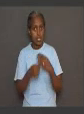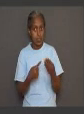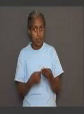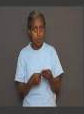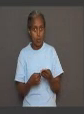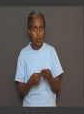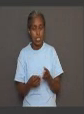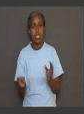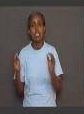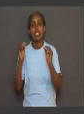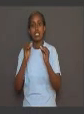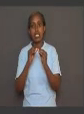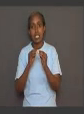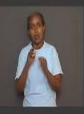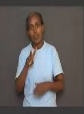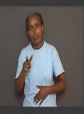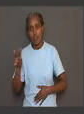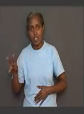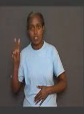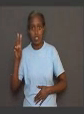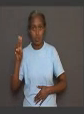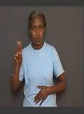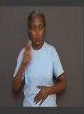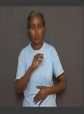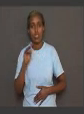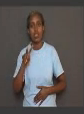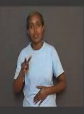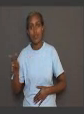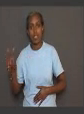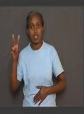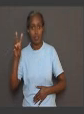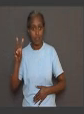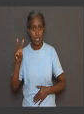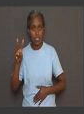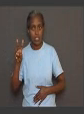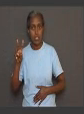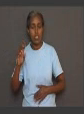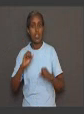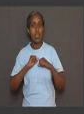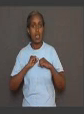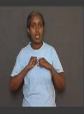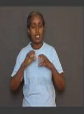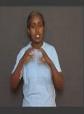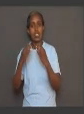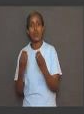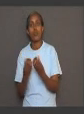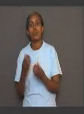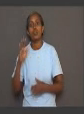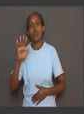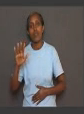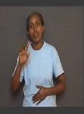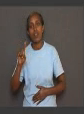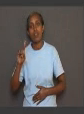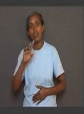Therefore, the sum of vector u and vector v has the components